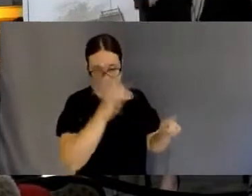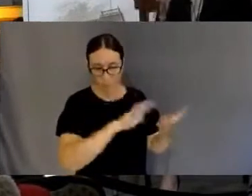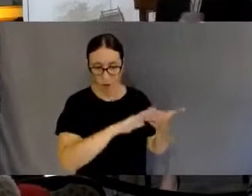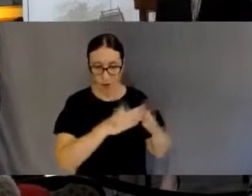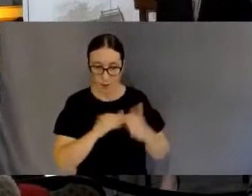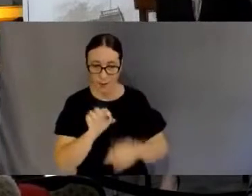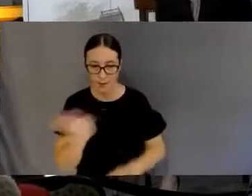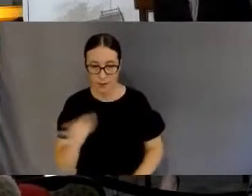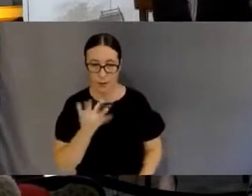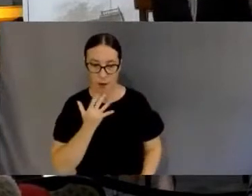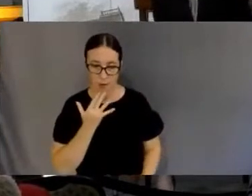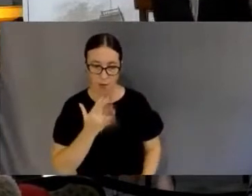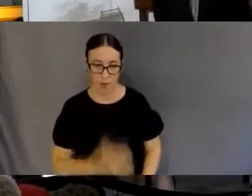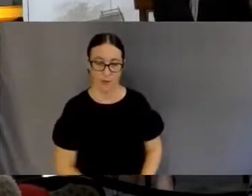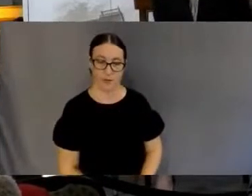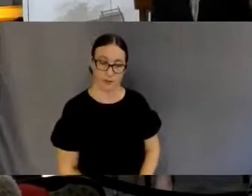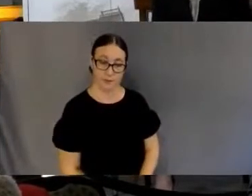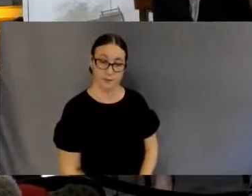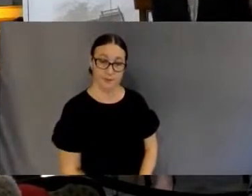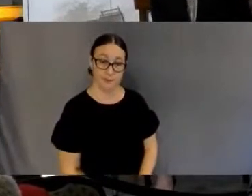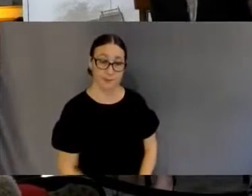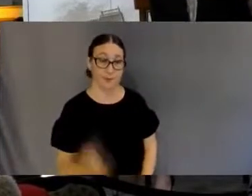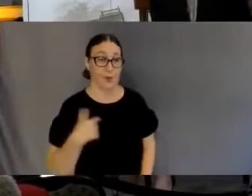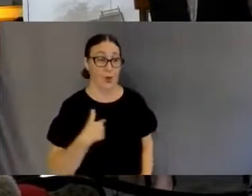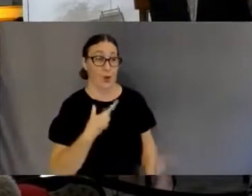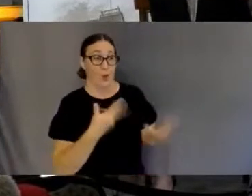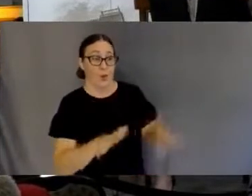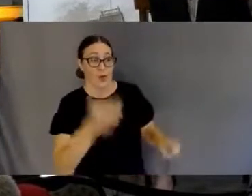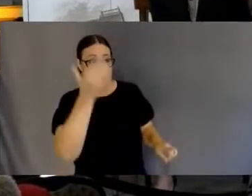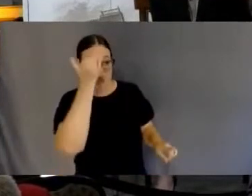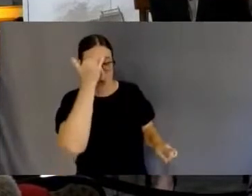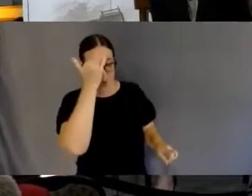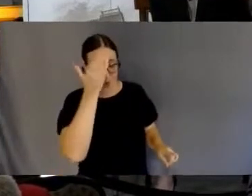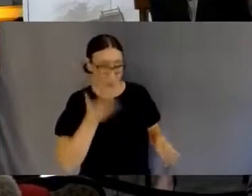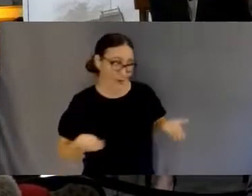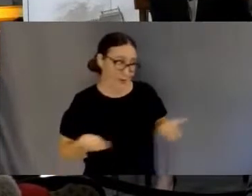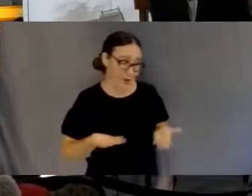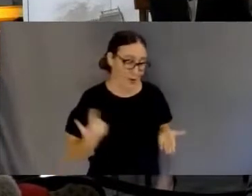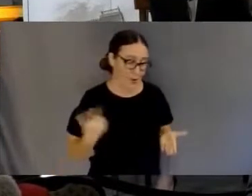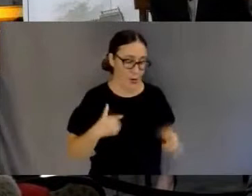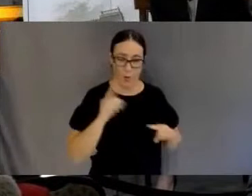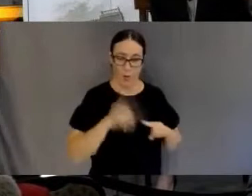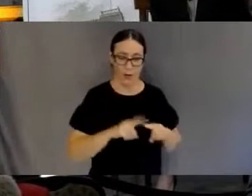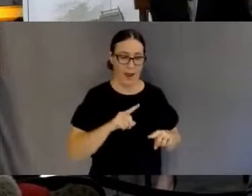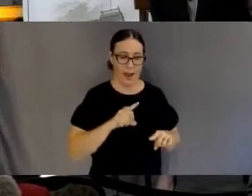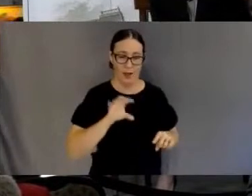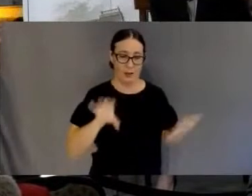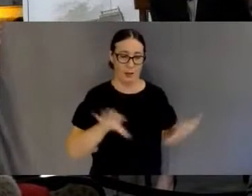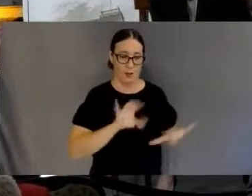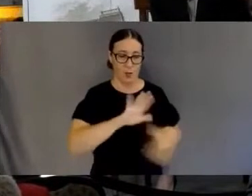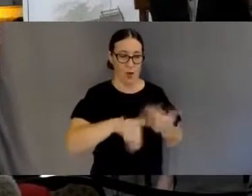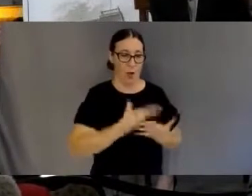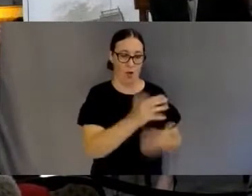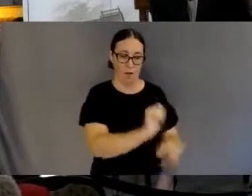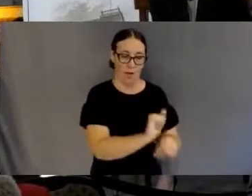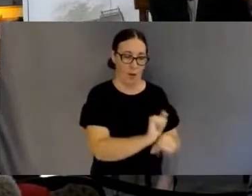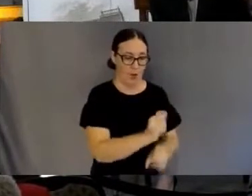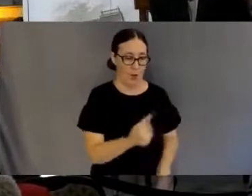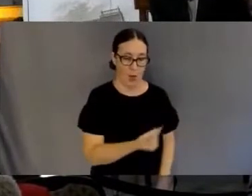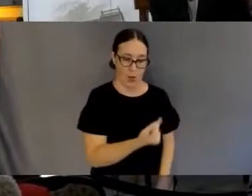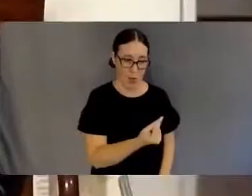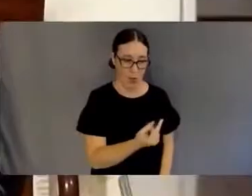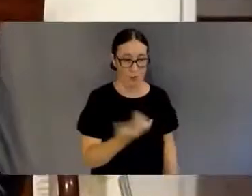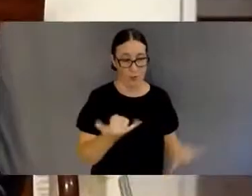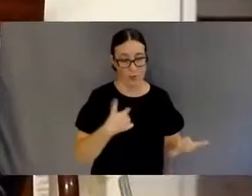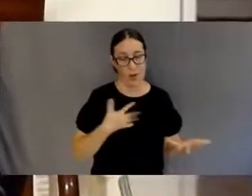color. We know, sitting here at this table, that we can't do that work alone. And so I want to pause for just a